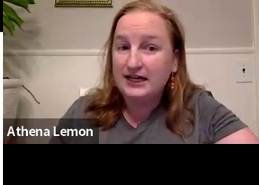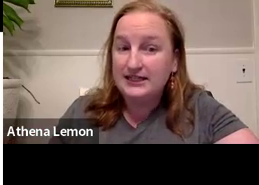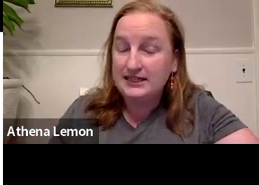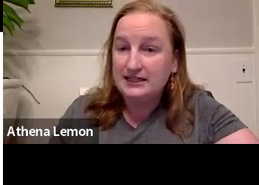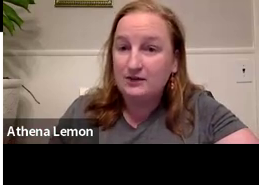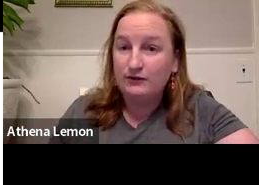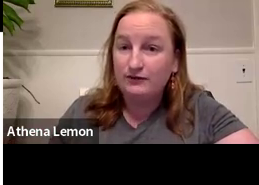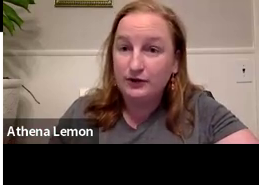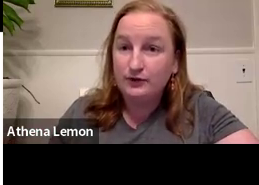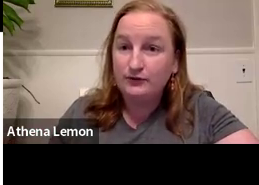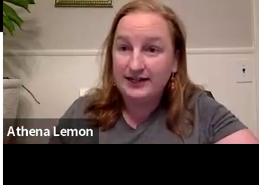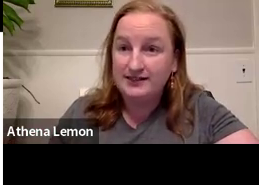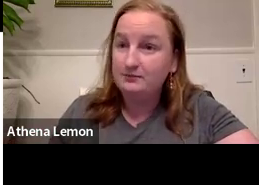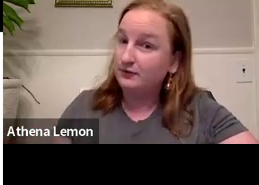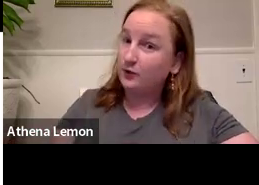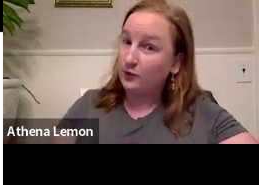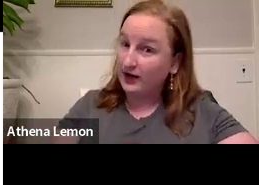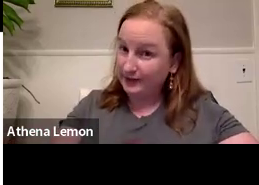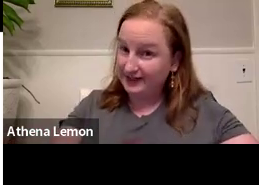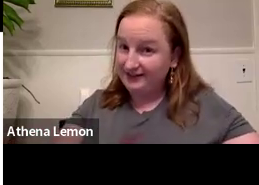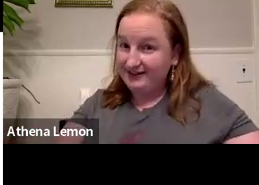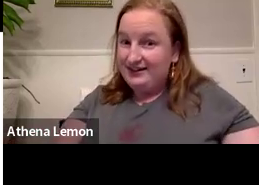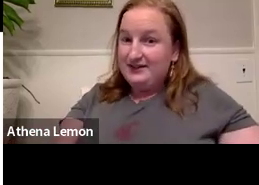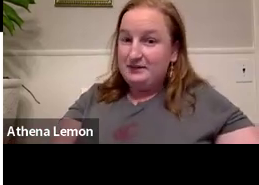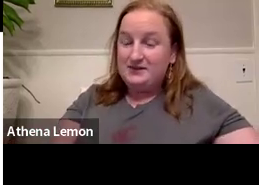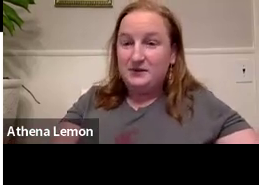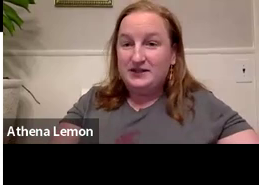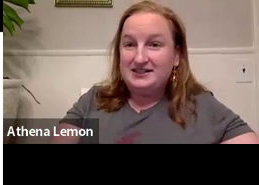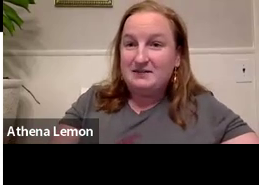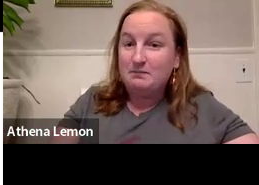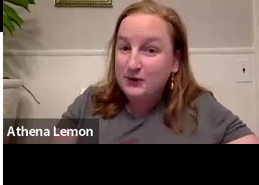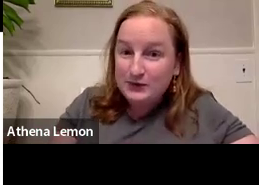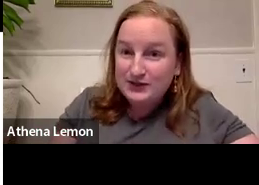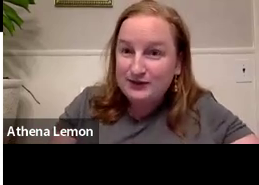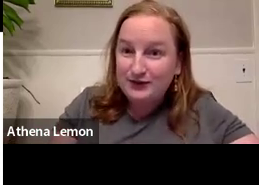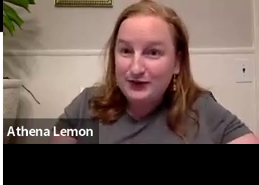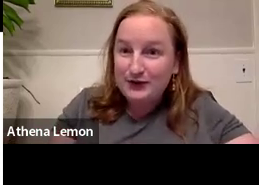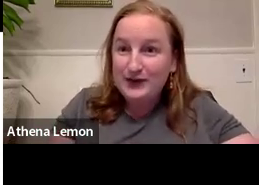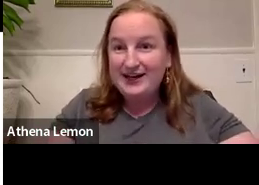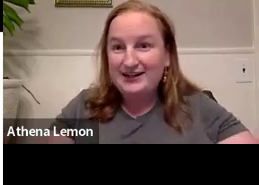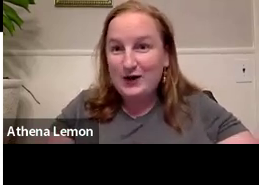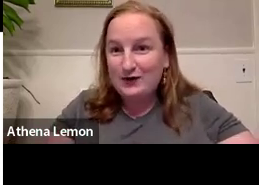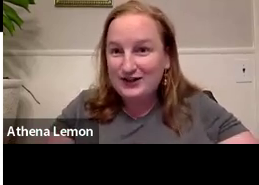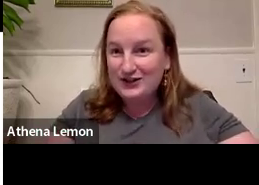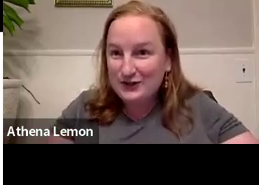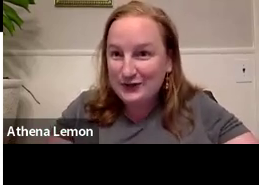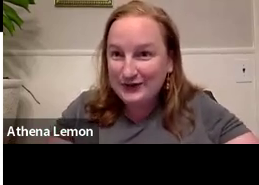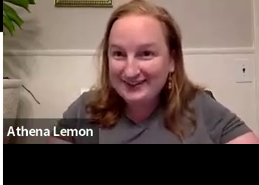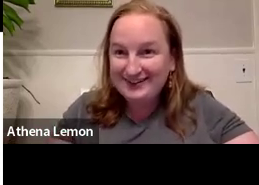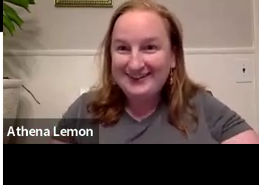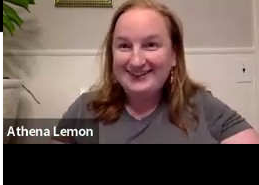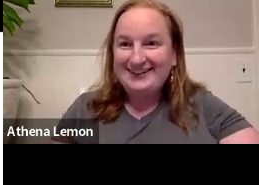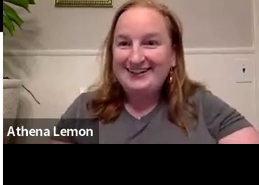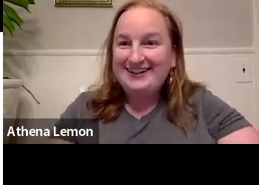your COVID-19 or flu vaccine before Halloween, because we want to say boo to the flu and COVID